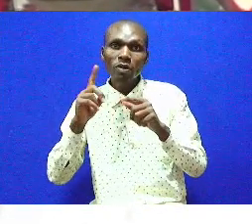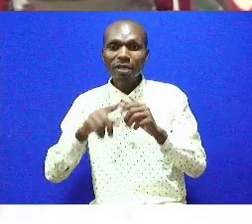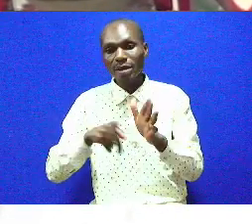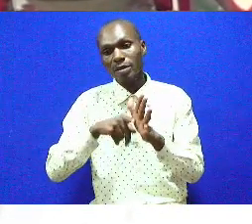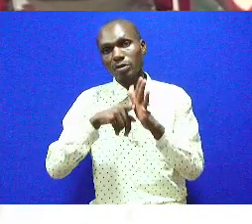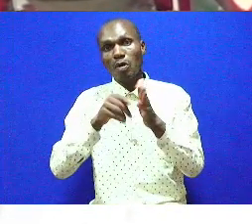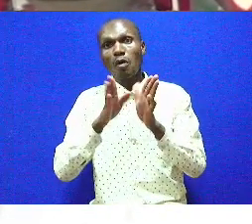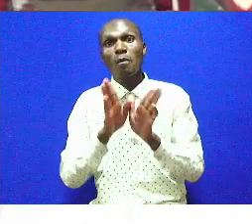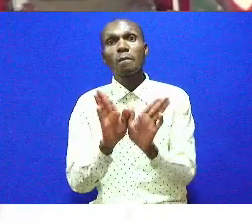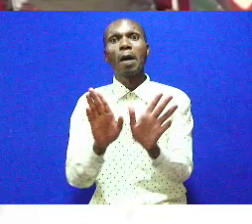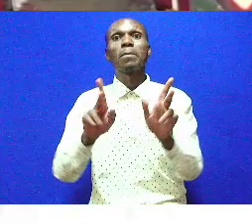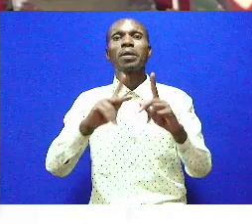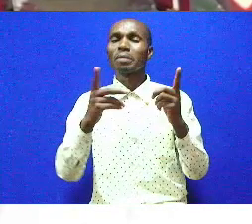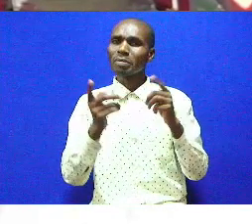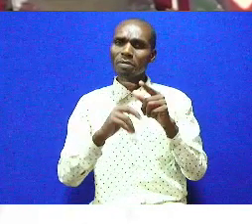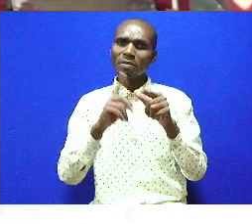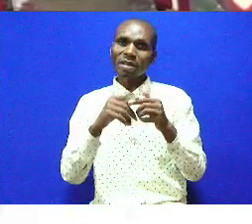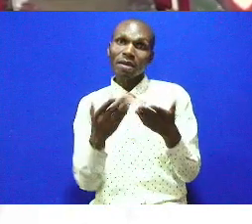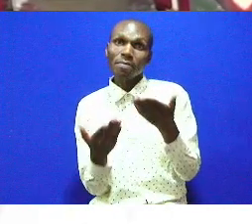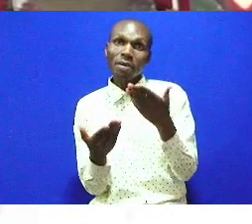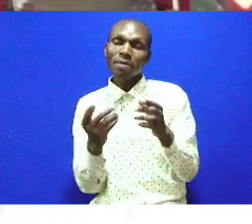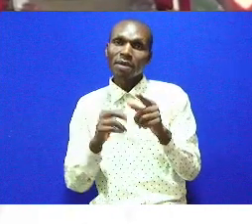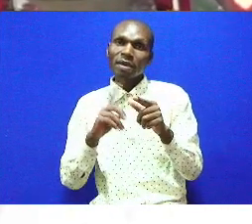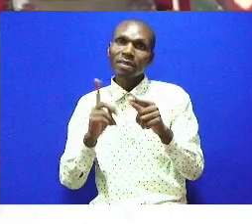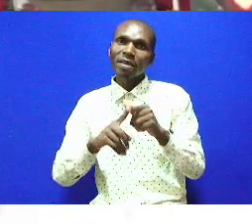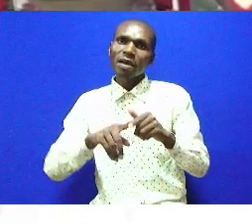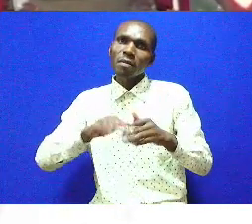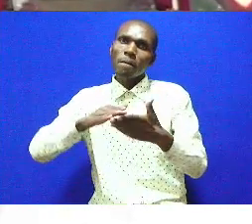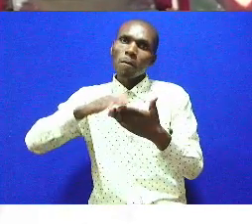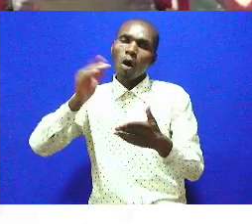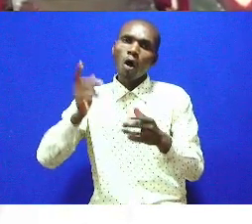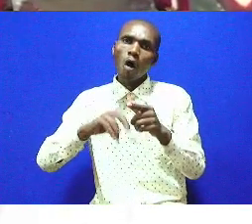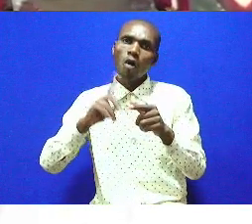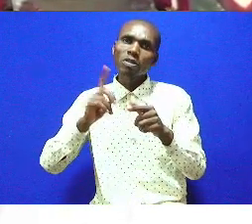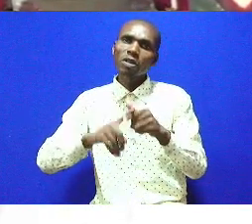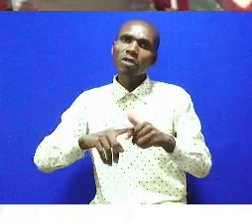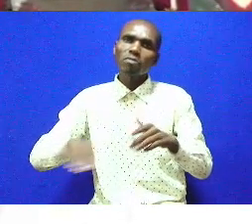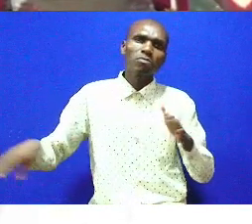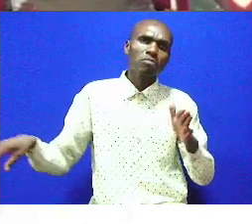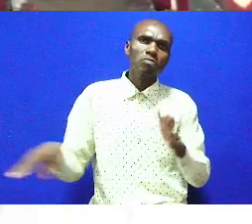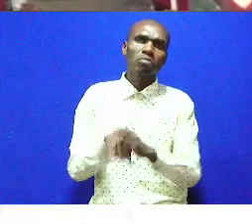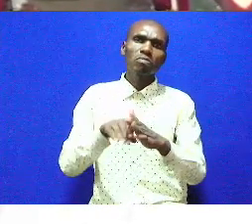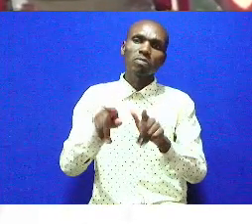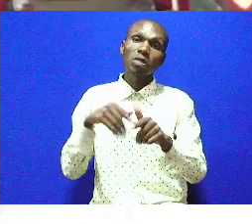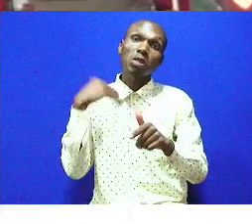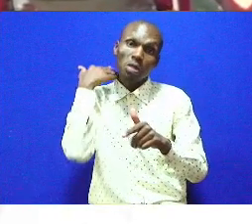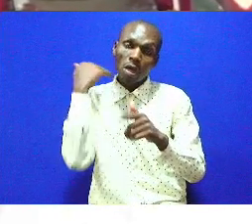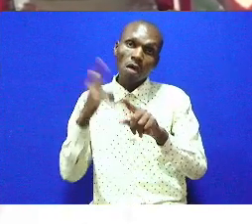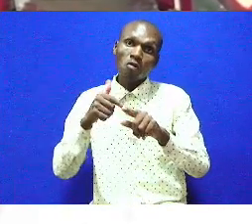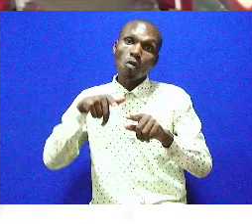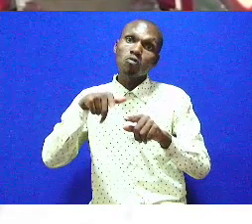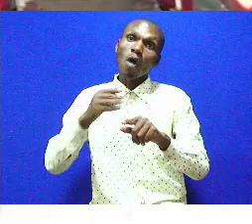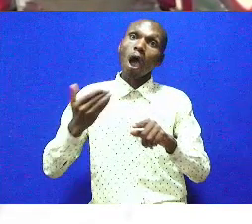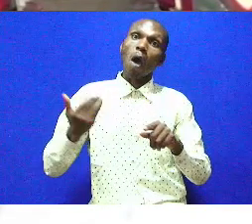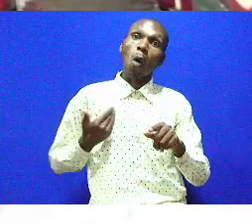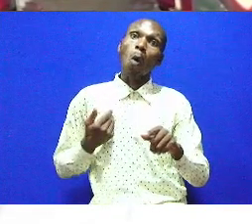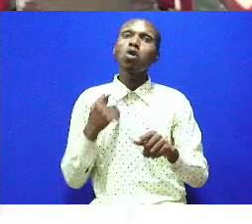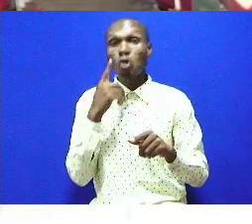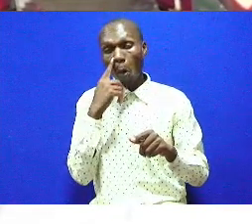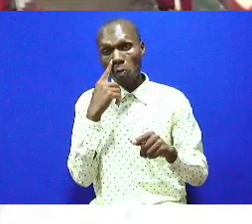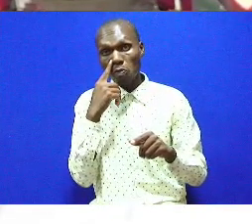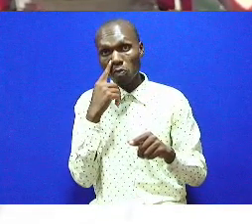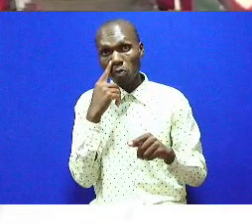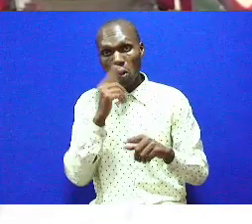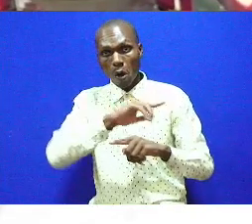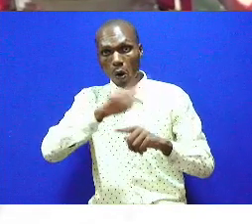public places. And we may even go a step further to come and smoke out such a fellows from your own place.